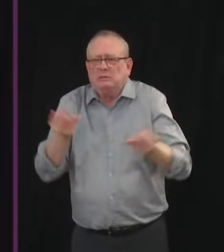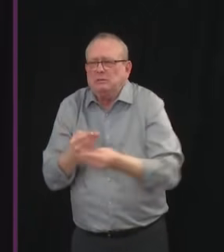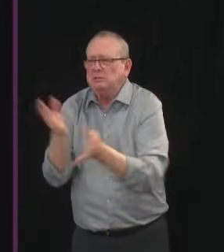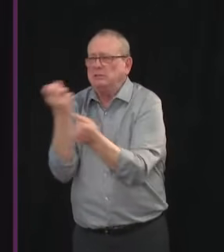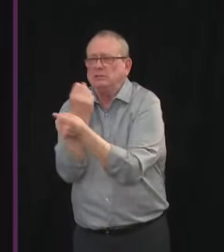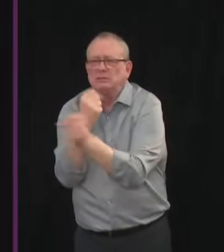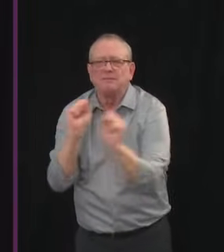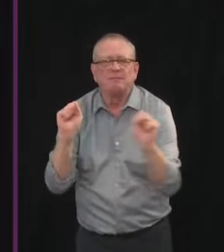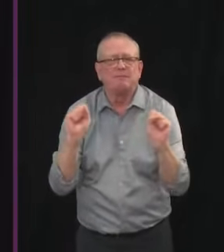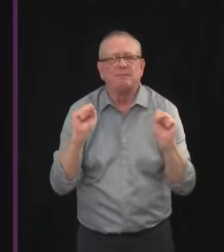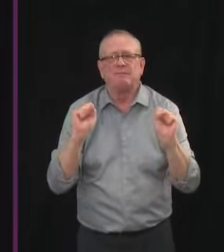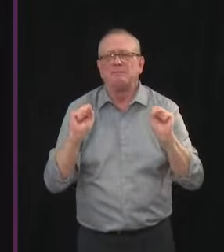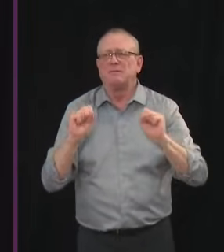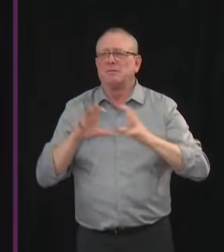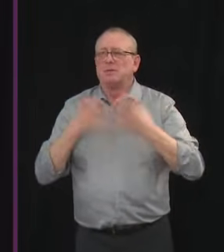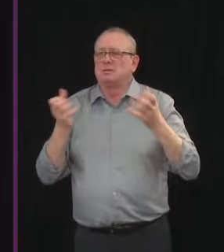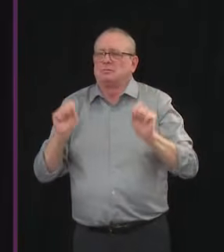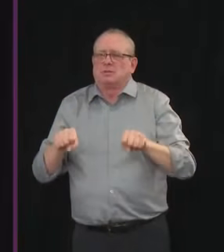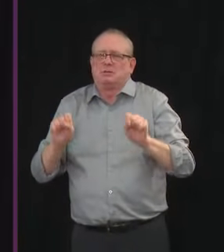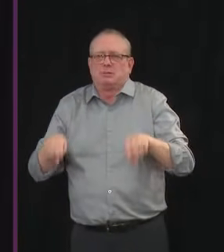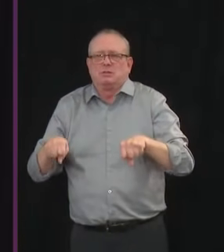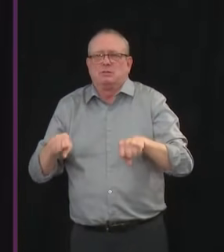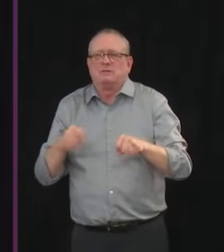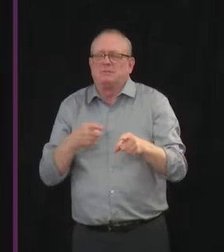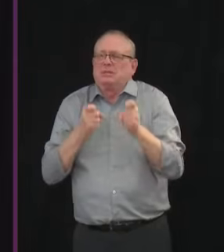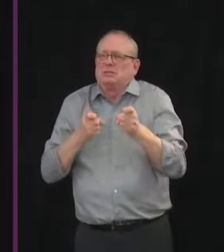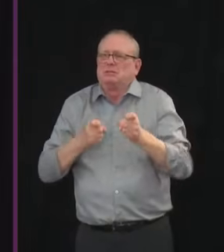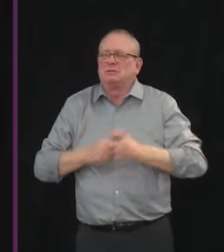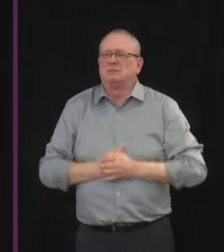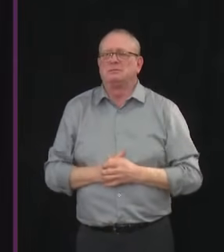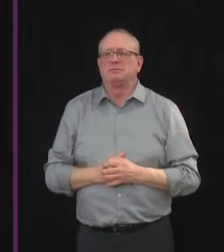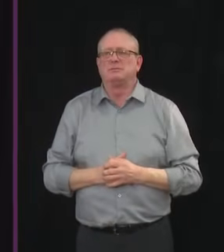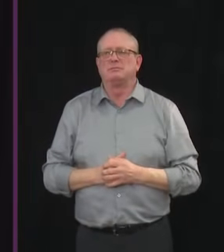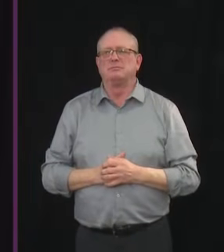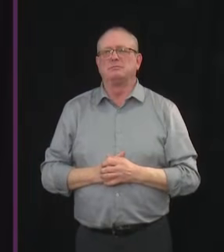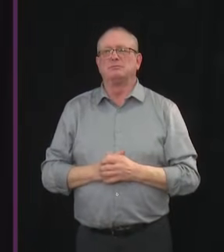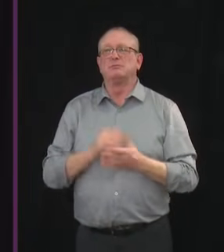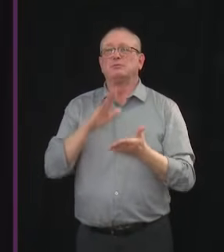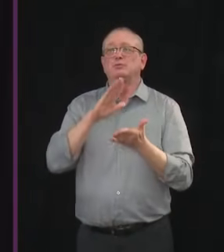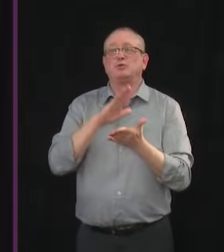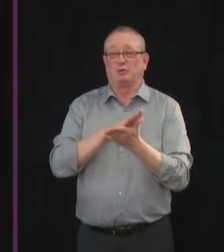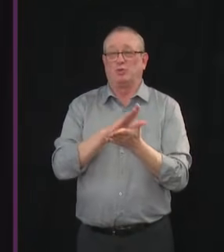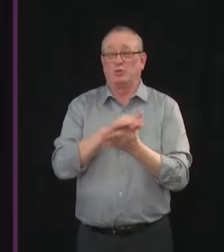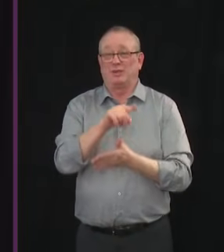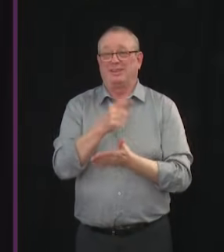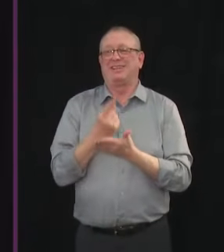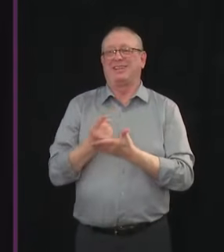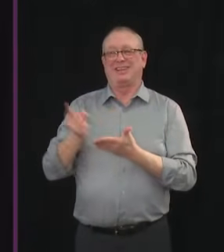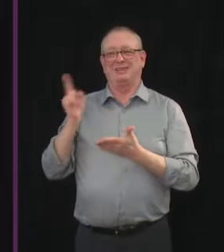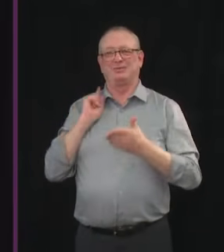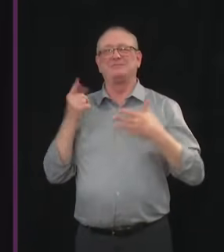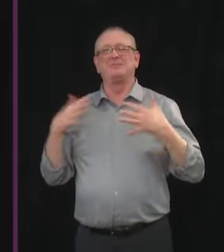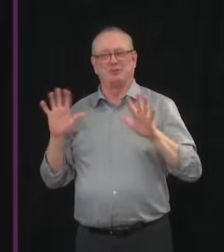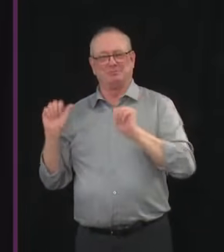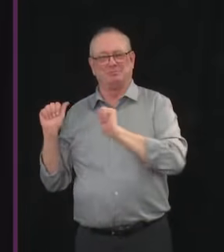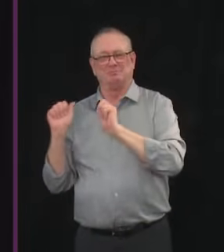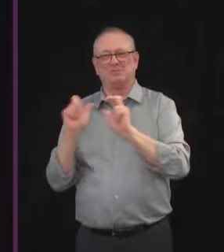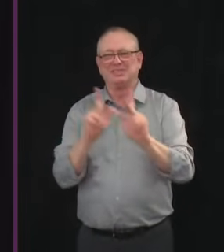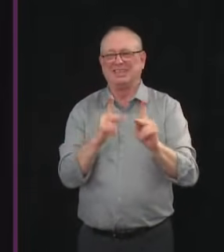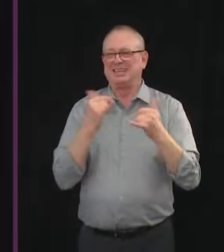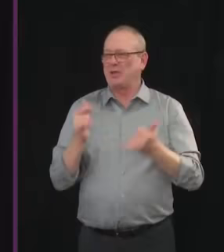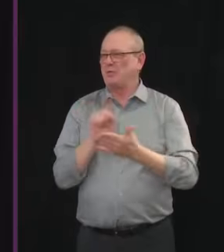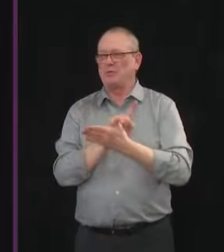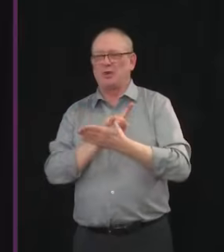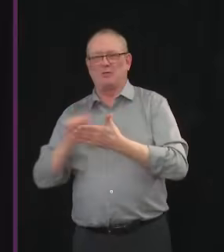I'd like to end today by noting that it's been a week since in-class learning resumed for schools in our province. As I announced last